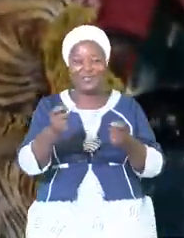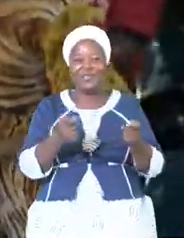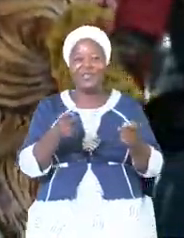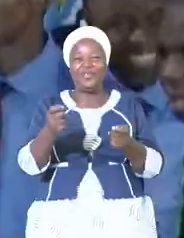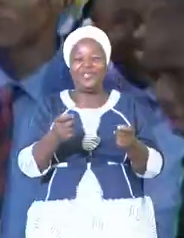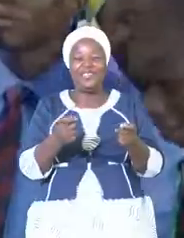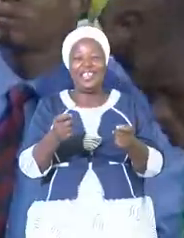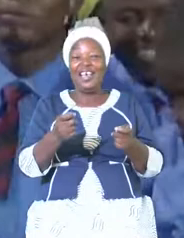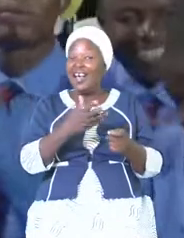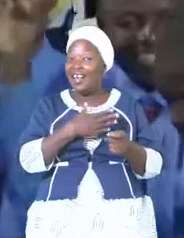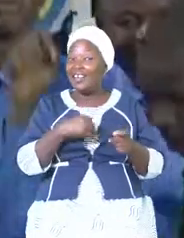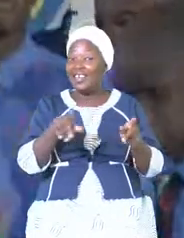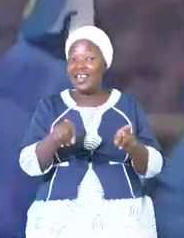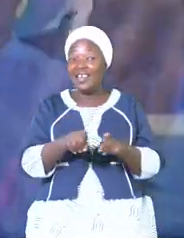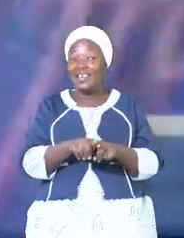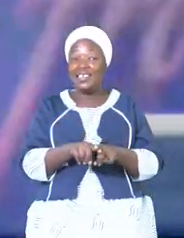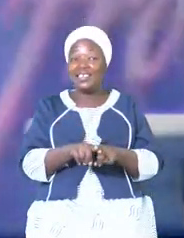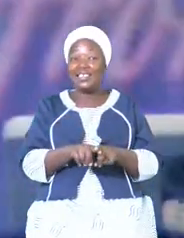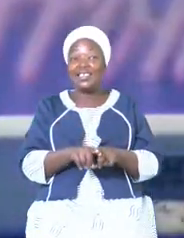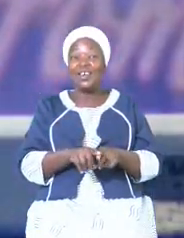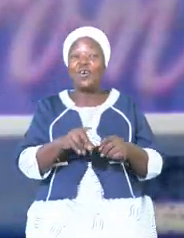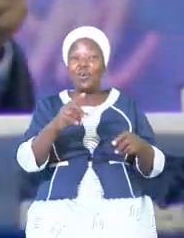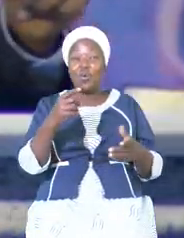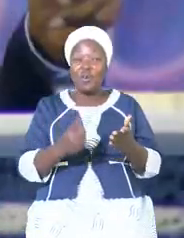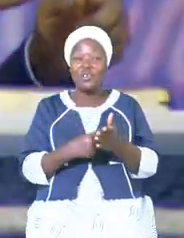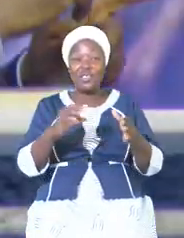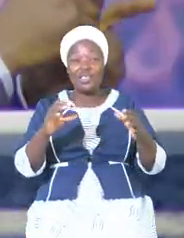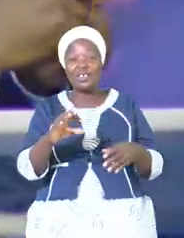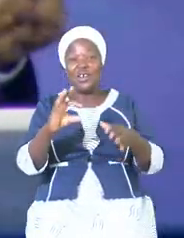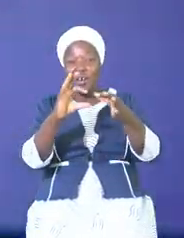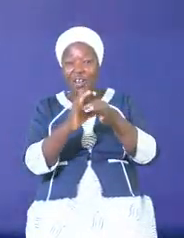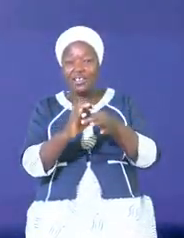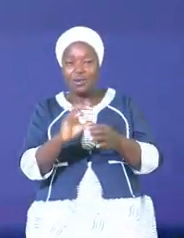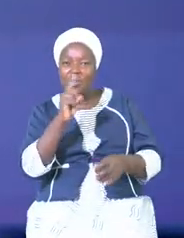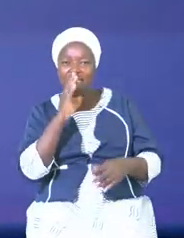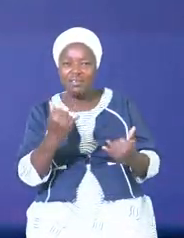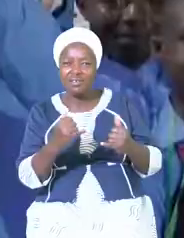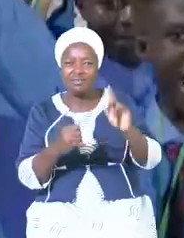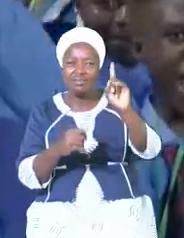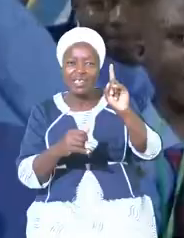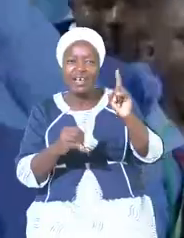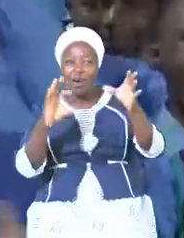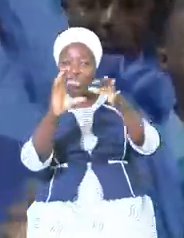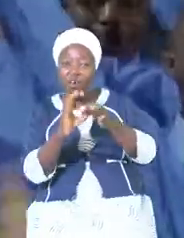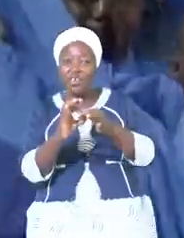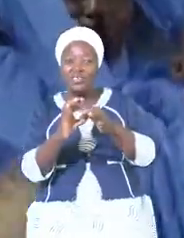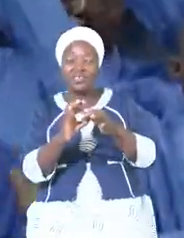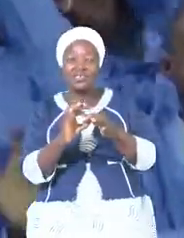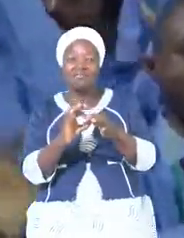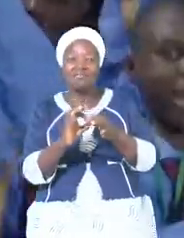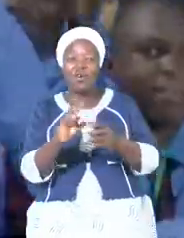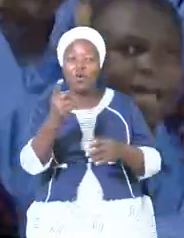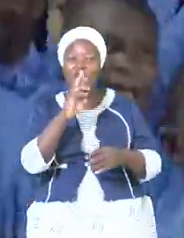And I want connection. Where are you? Connection. Where are